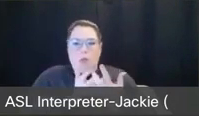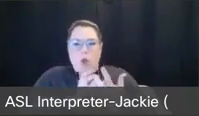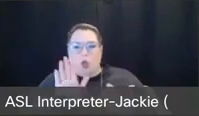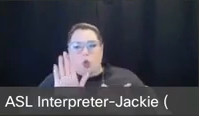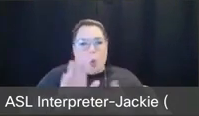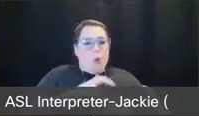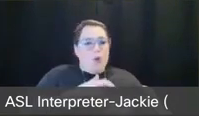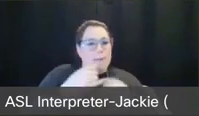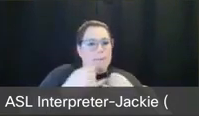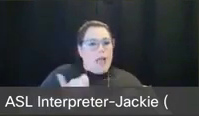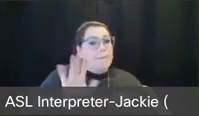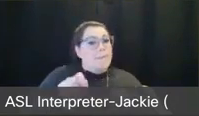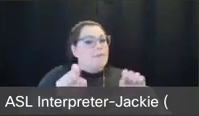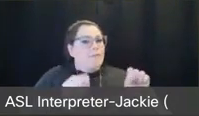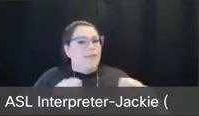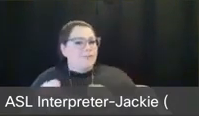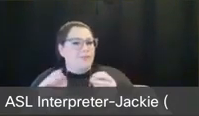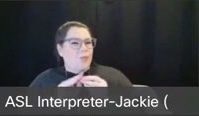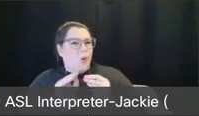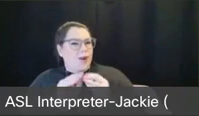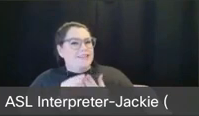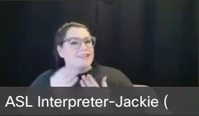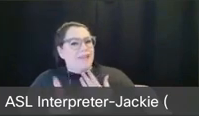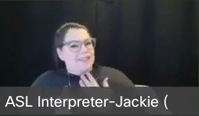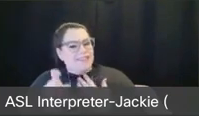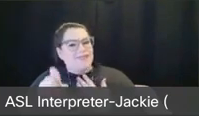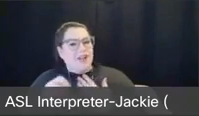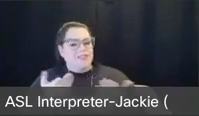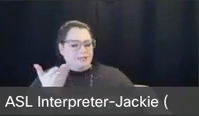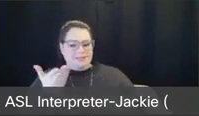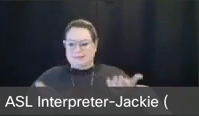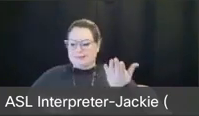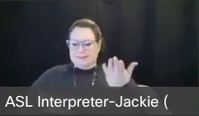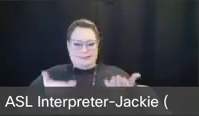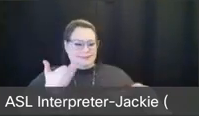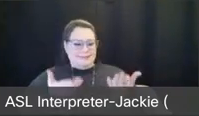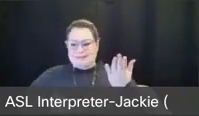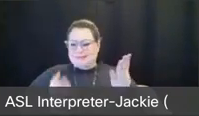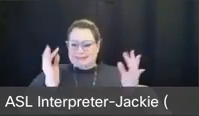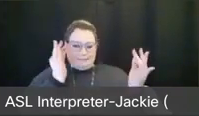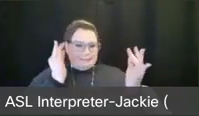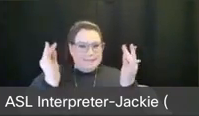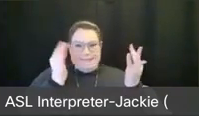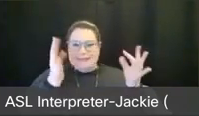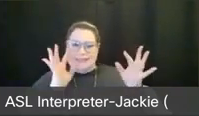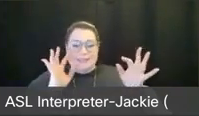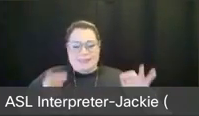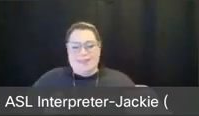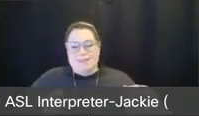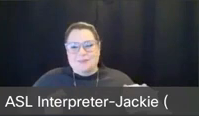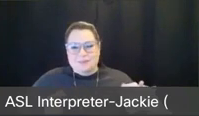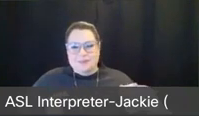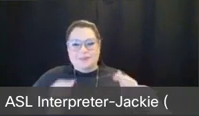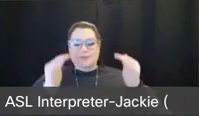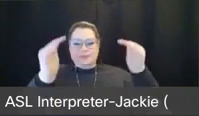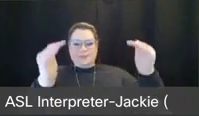Who knows? So you have to think about the intangibles. The other intangibles are insurance. So you